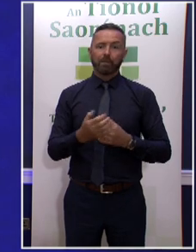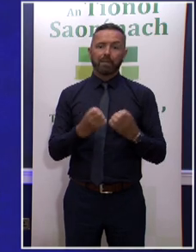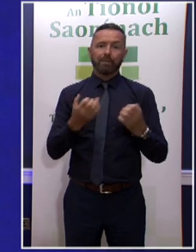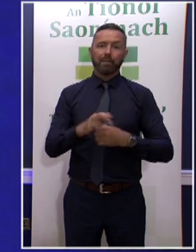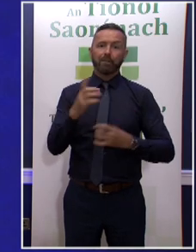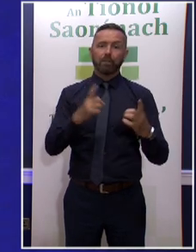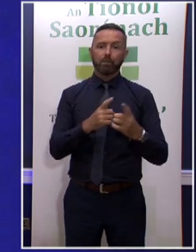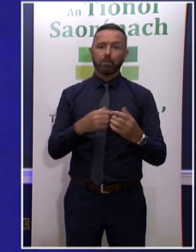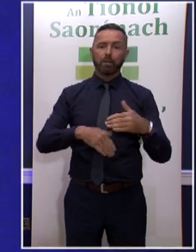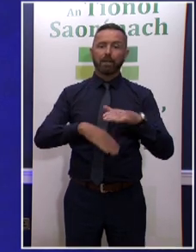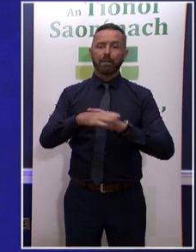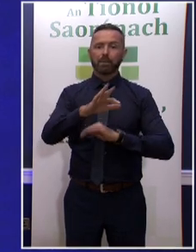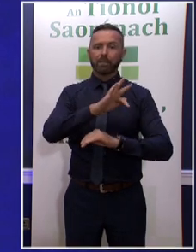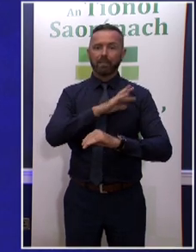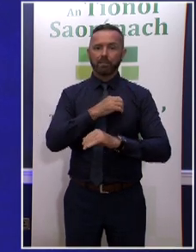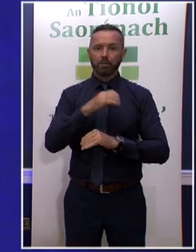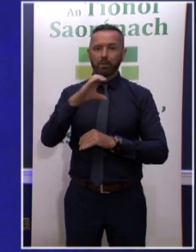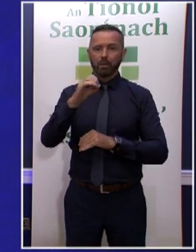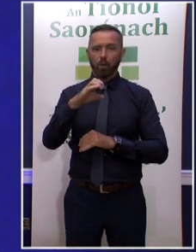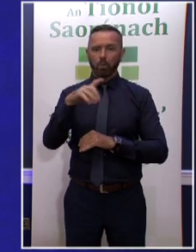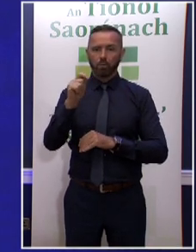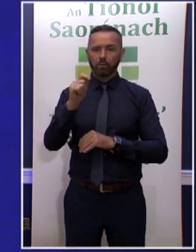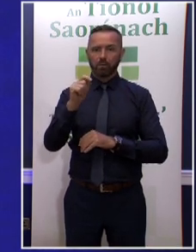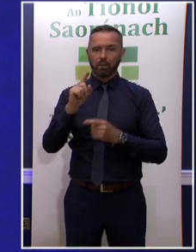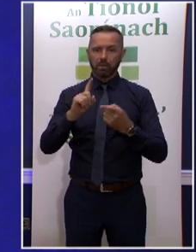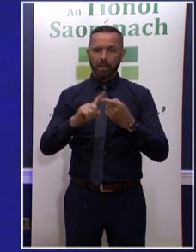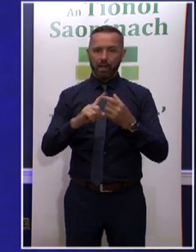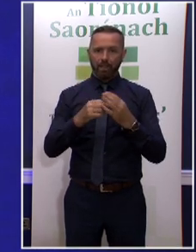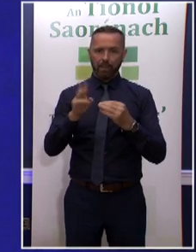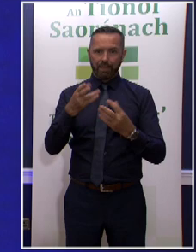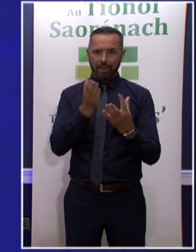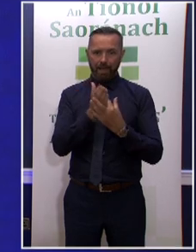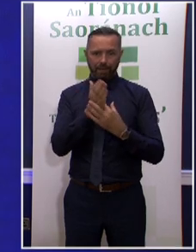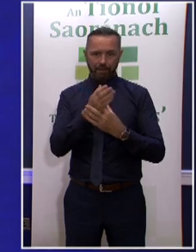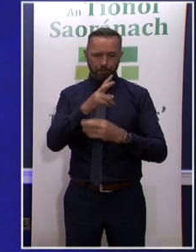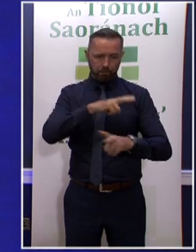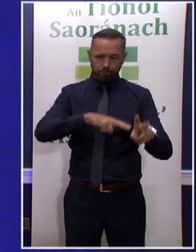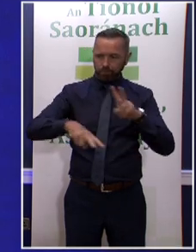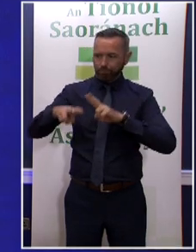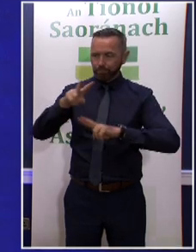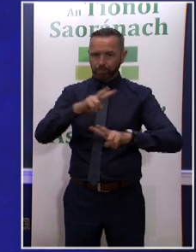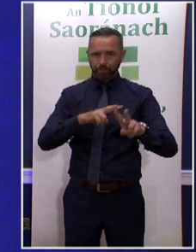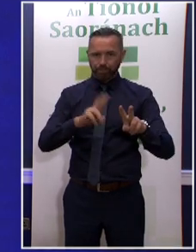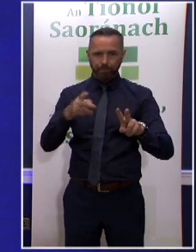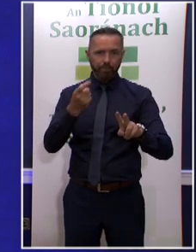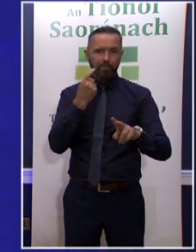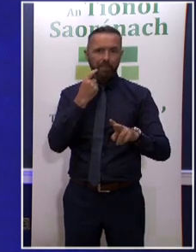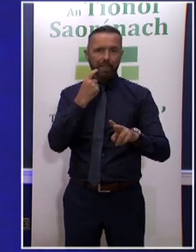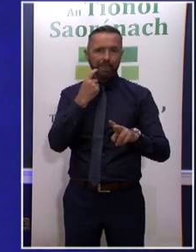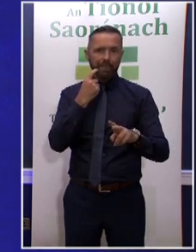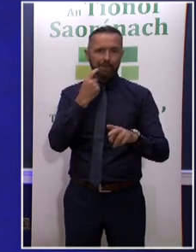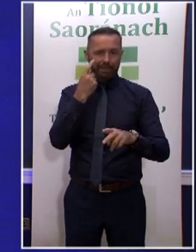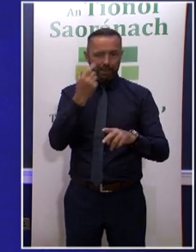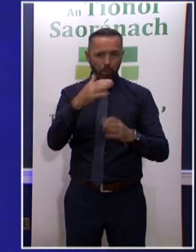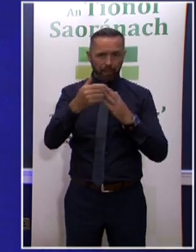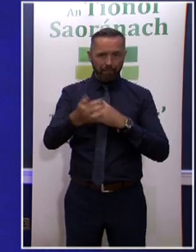and the parts that you or I could easily get access to and wander around in and could easily kind of see what we can